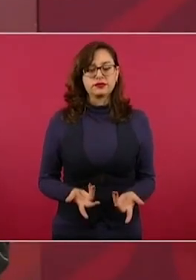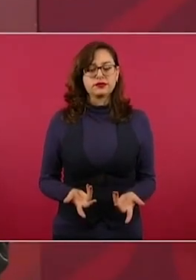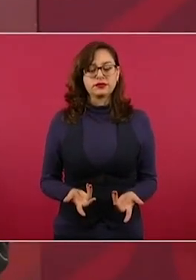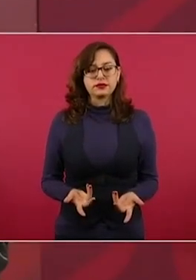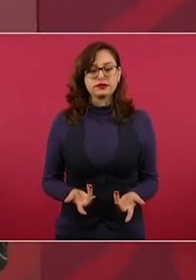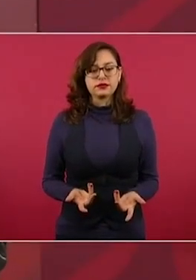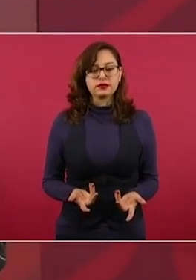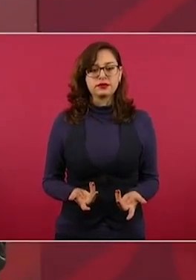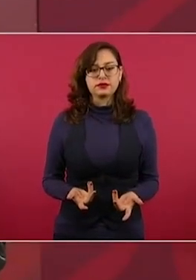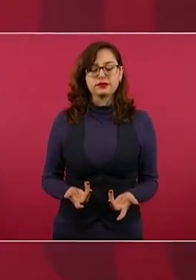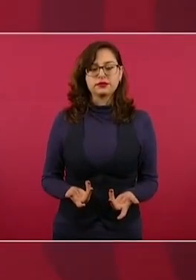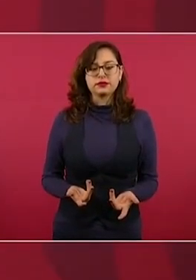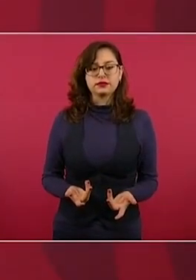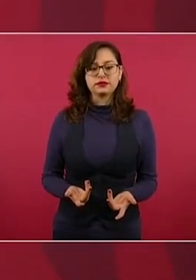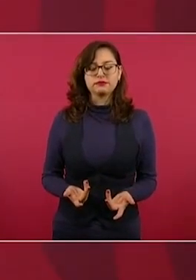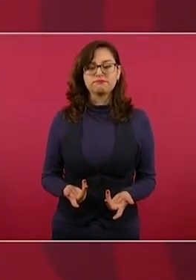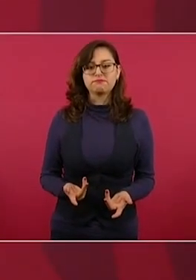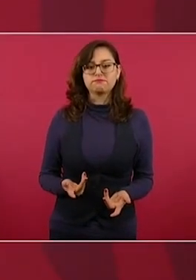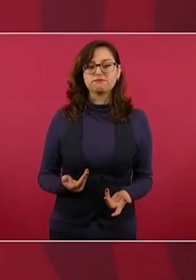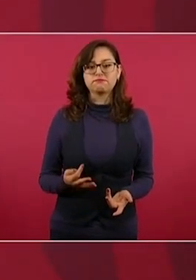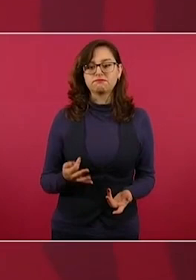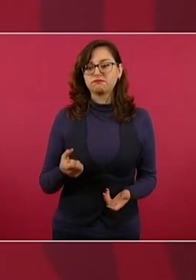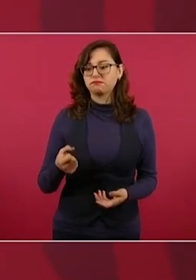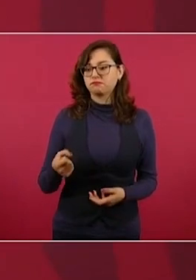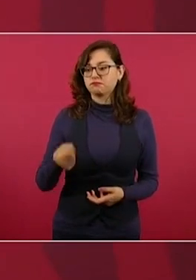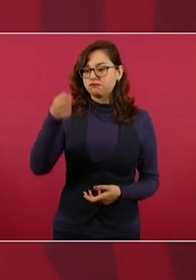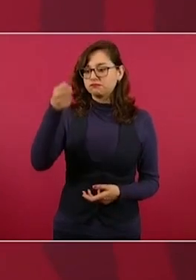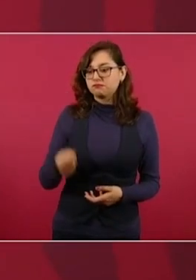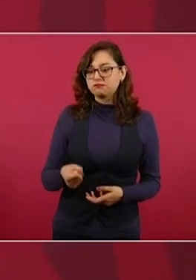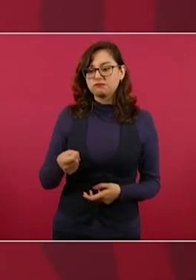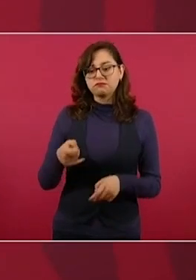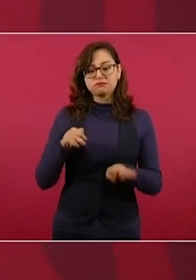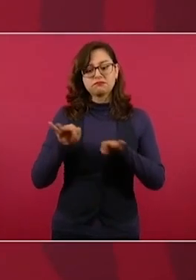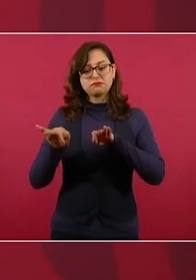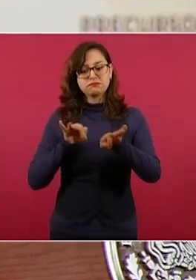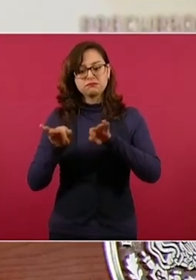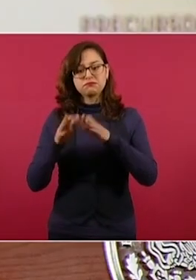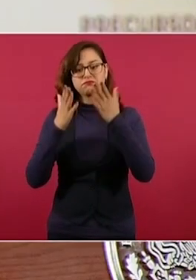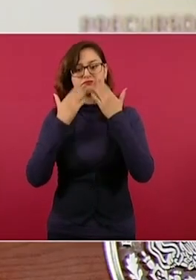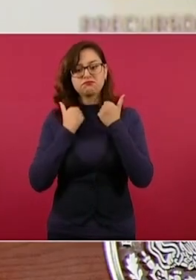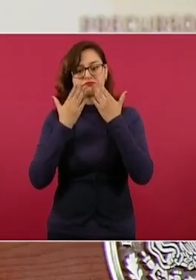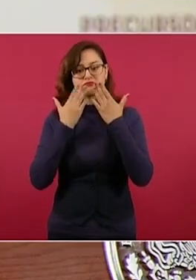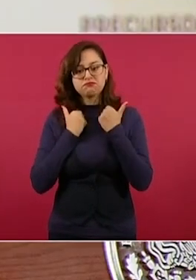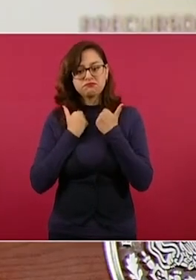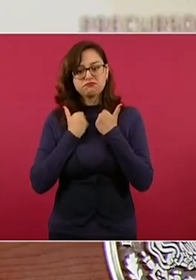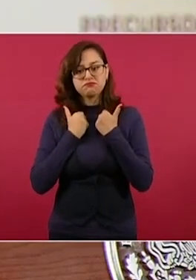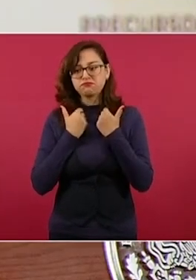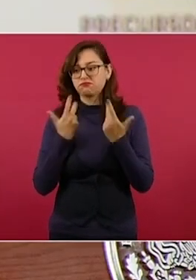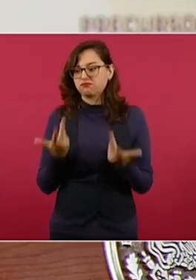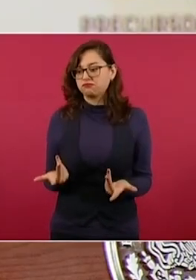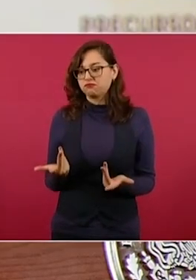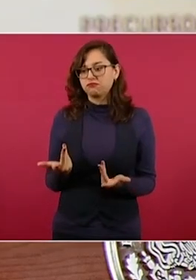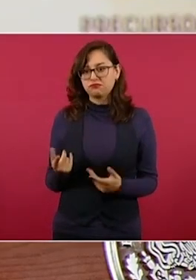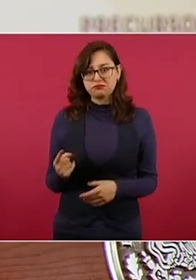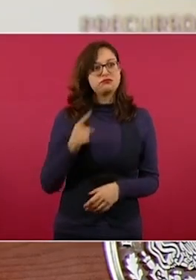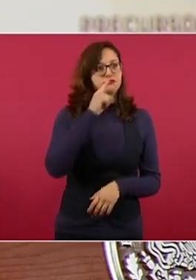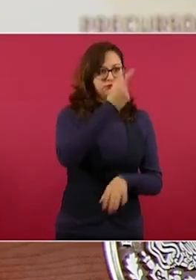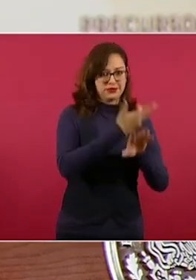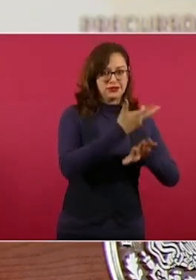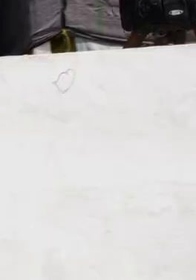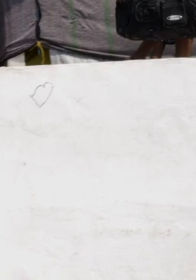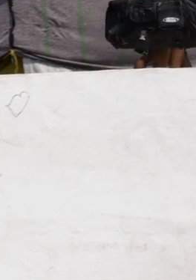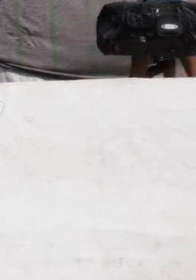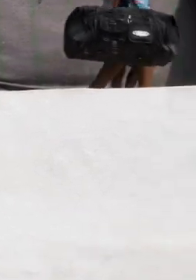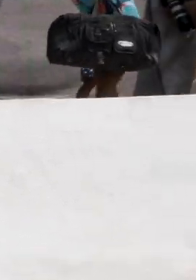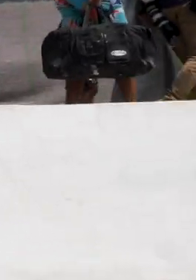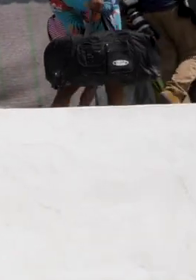If there is no work for them in the South and the U.S. needs a labor force, why shouldn't we create labor agreements among regional